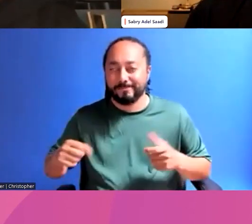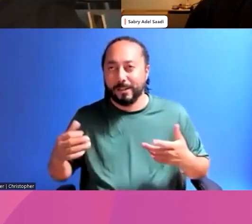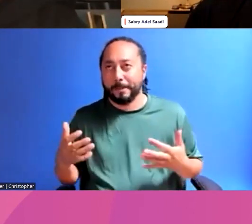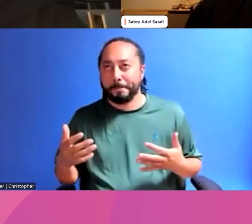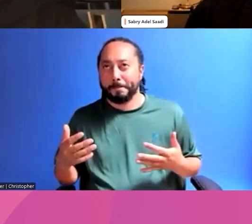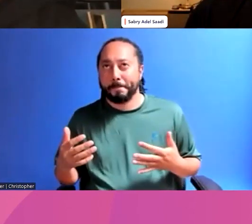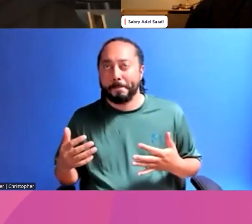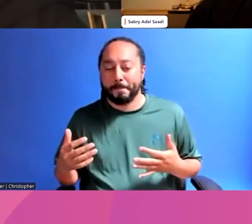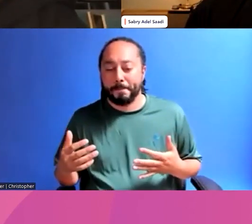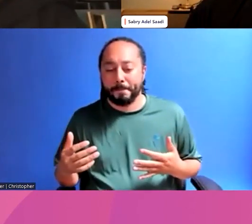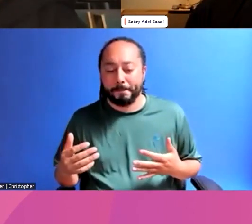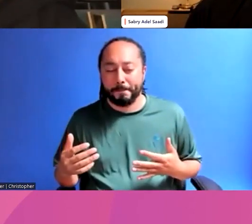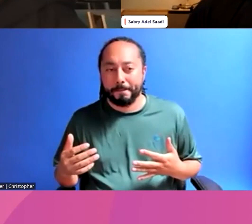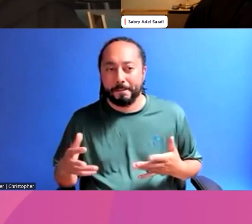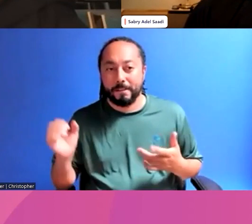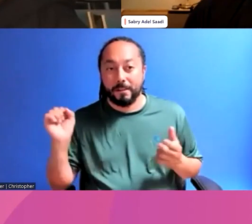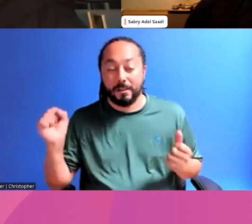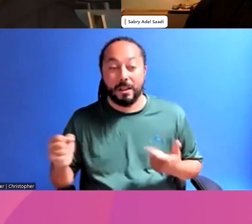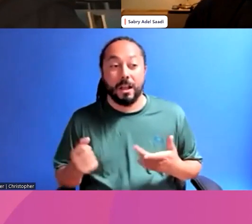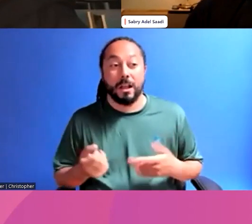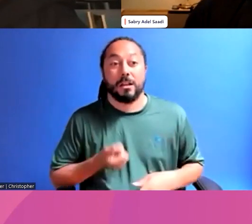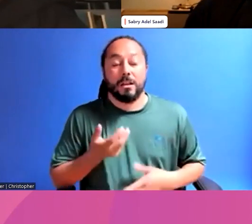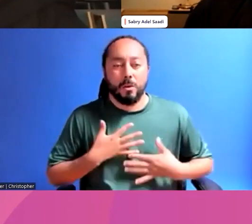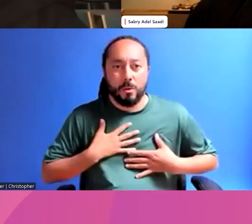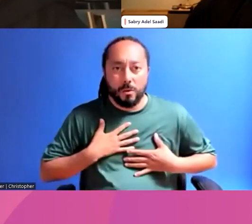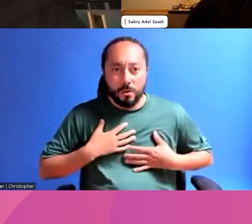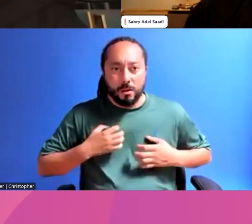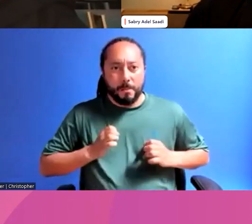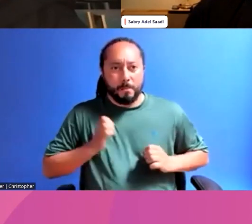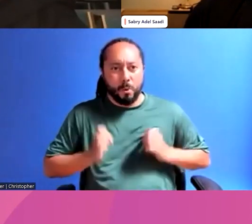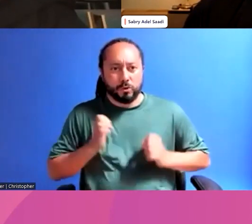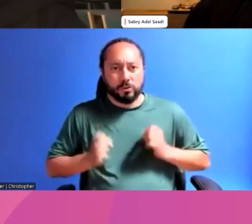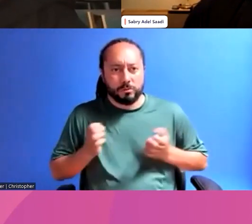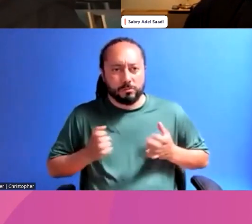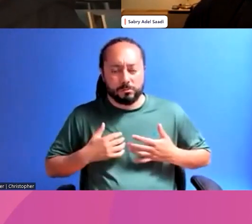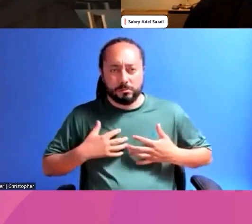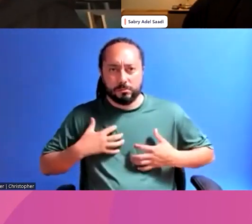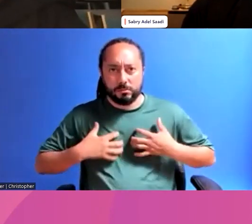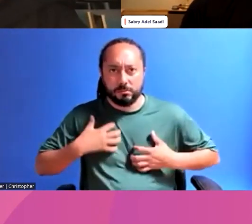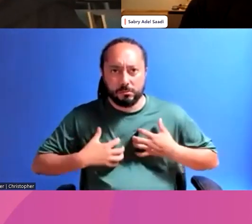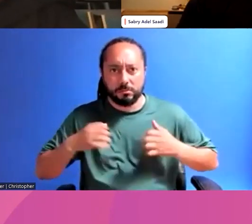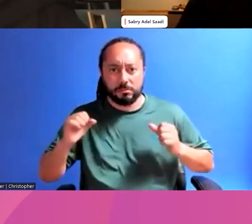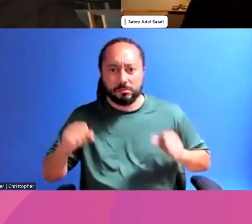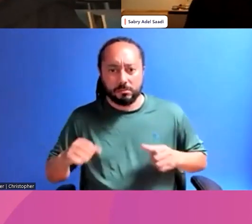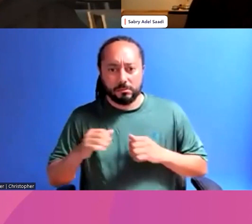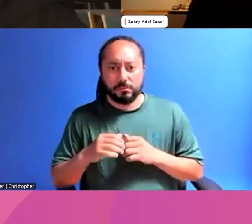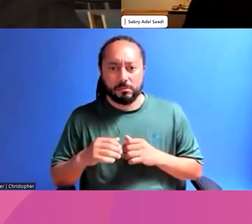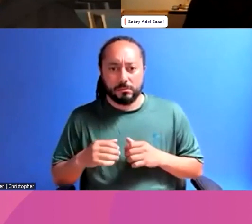very emotional. It can also be, kind